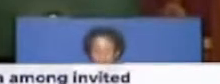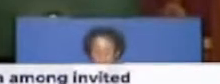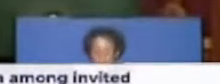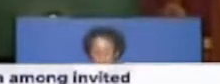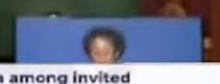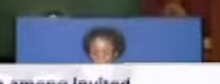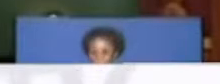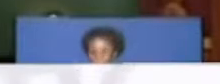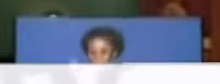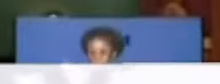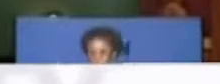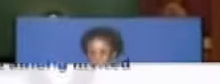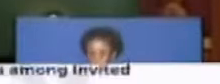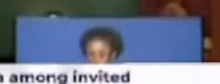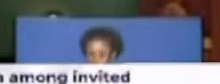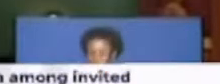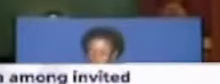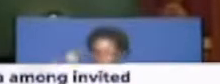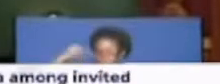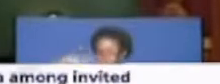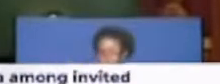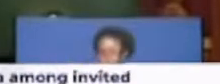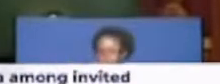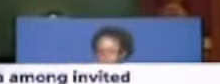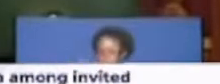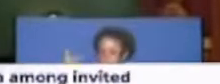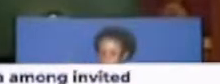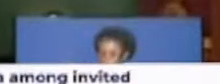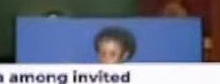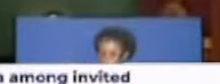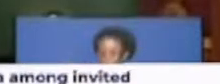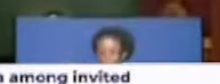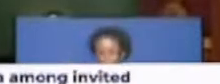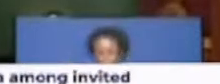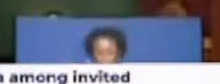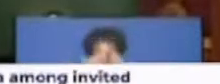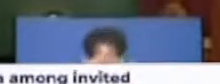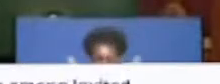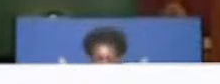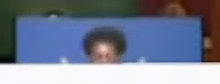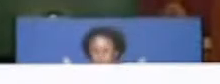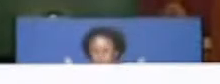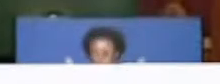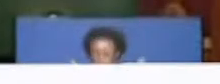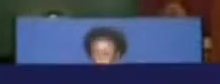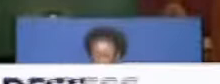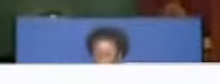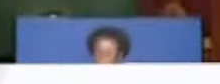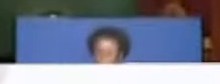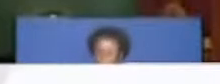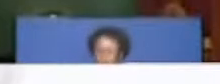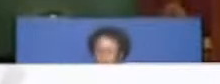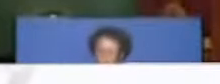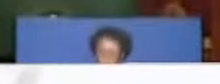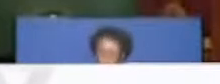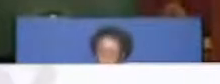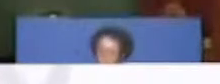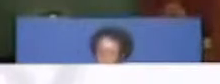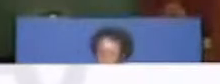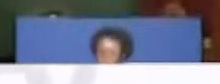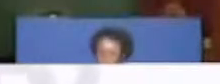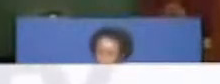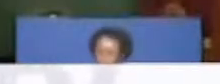was on energy and petroleum. Being fully aware of the positive strides being made in our economic recovery